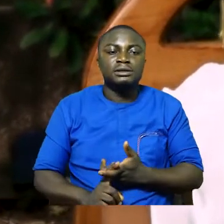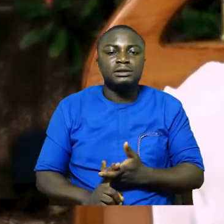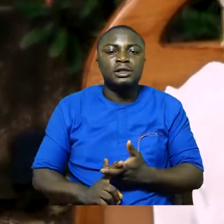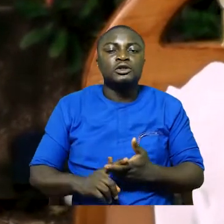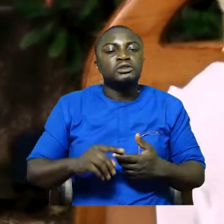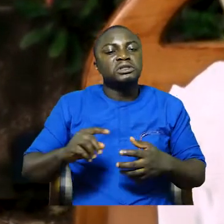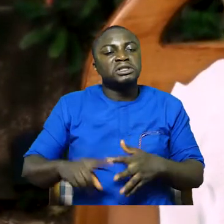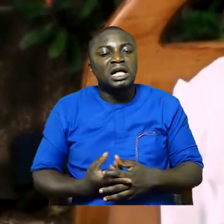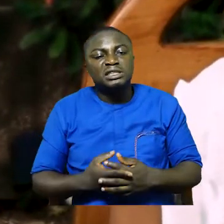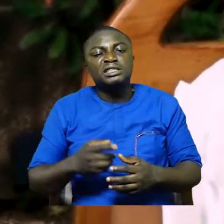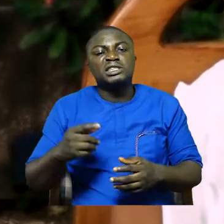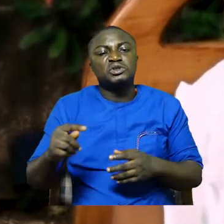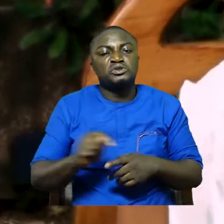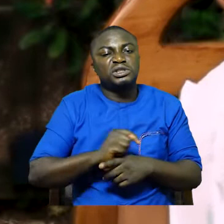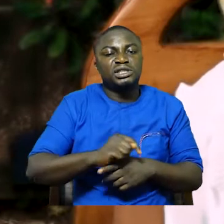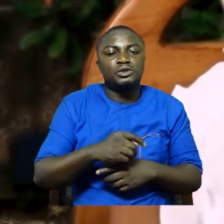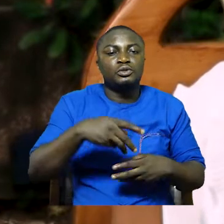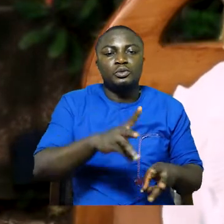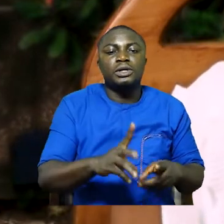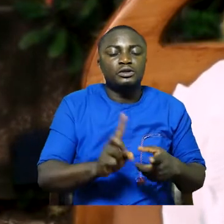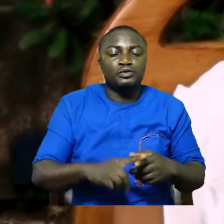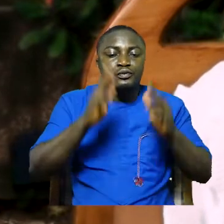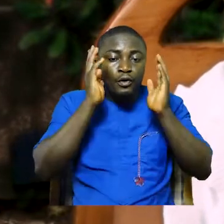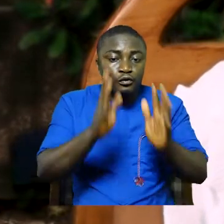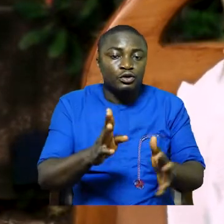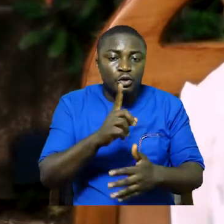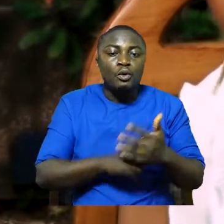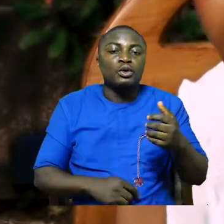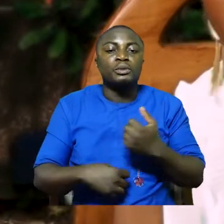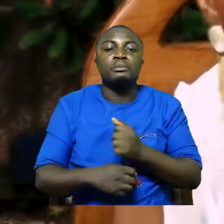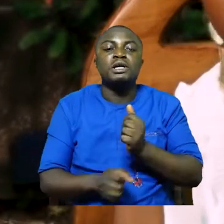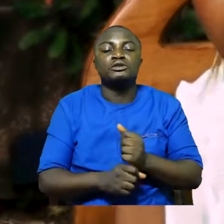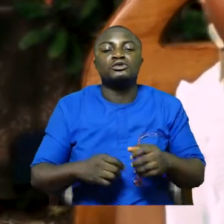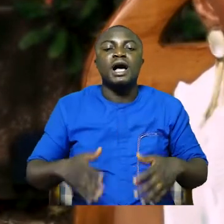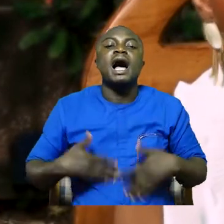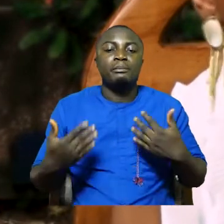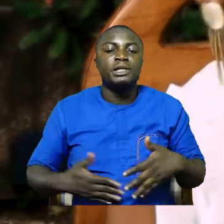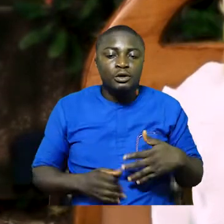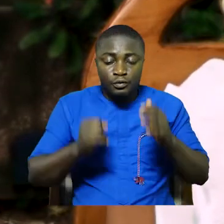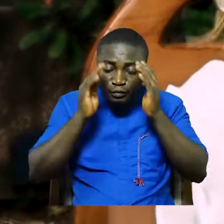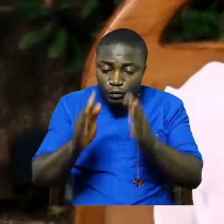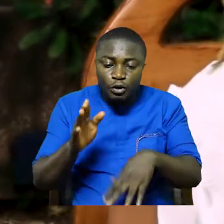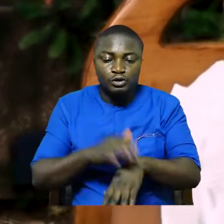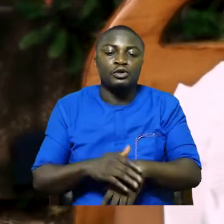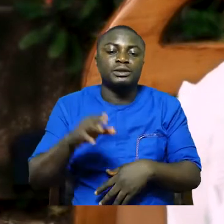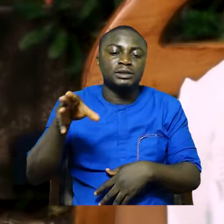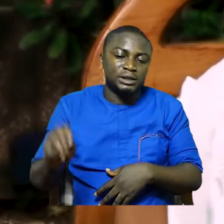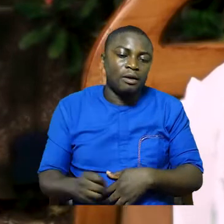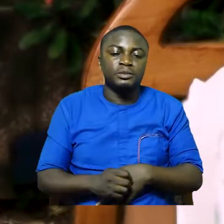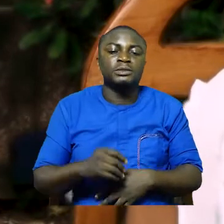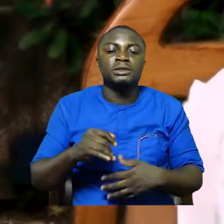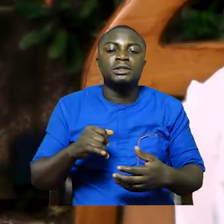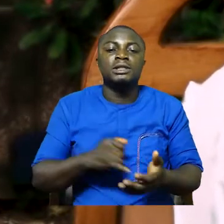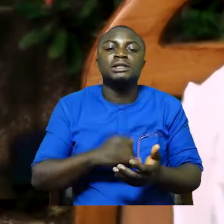aggressive. They'll start treating you in a way that instead of you to focus on what makes you happy, you're focusing on them.